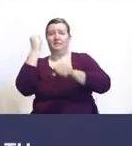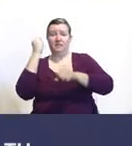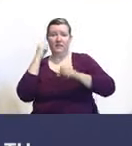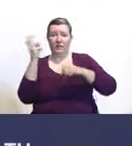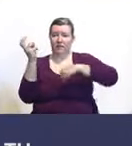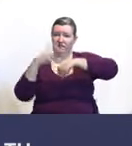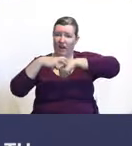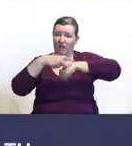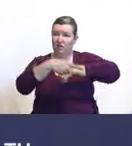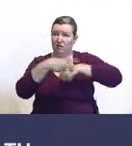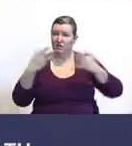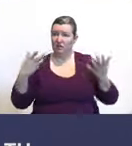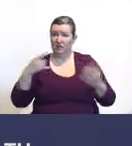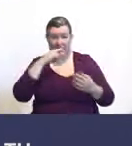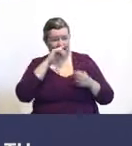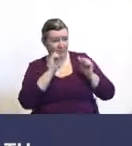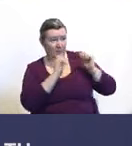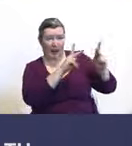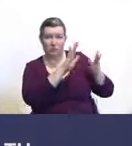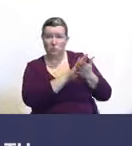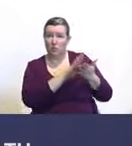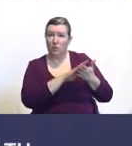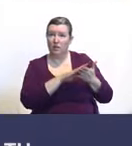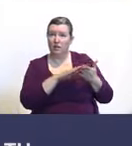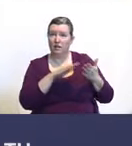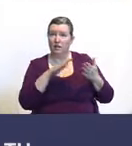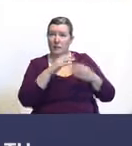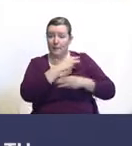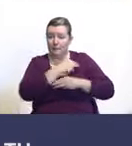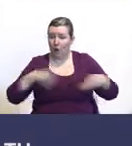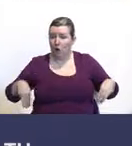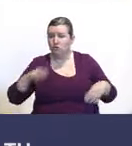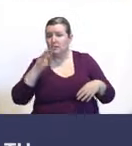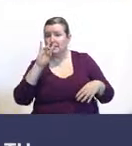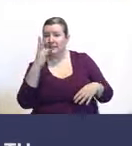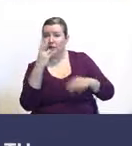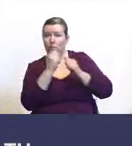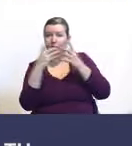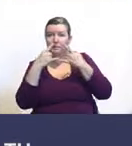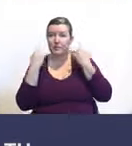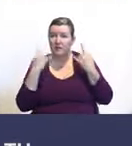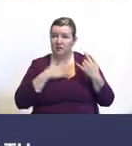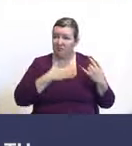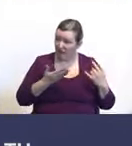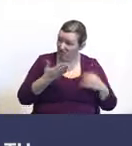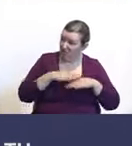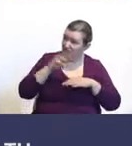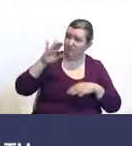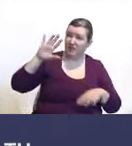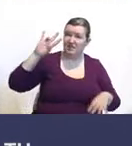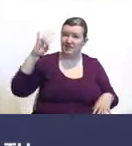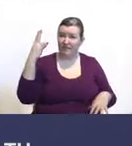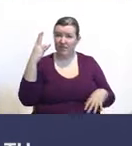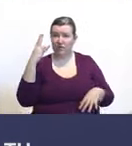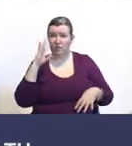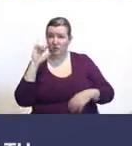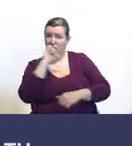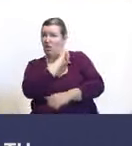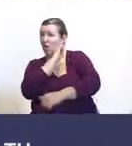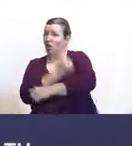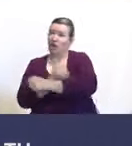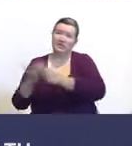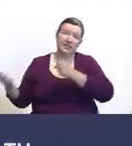back to school on the morning of March 7th without masks, are you willing to, on the morning of March 7th, authorize that full